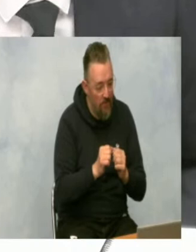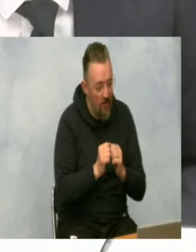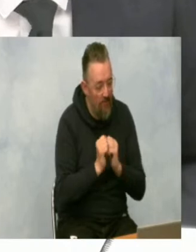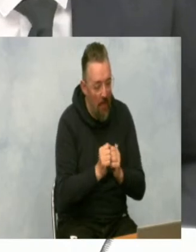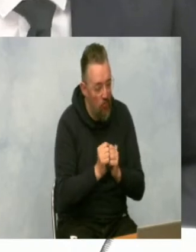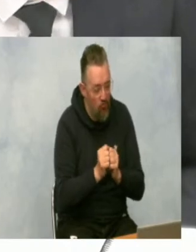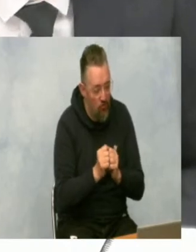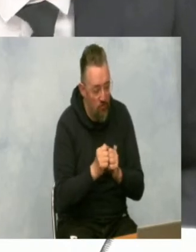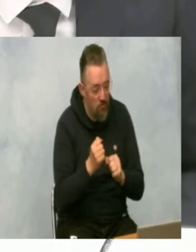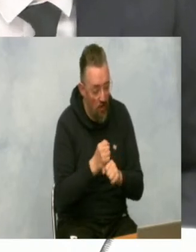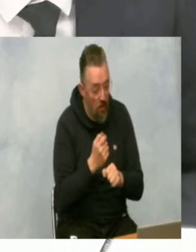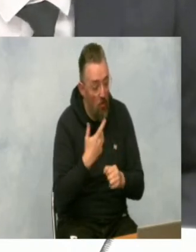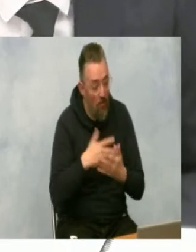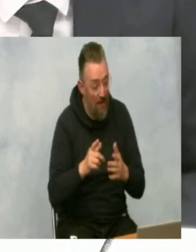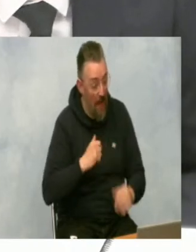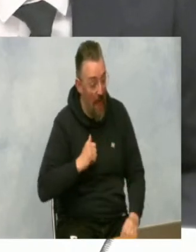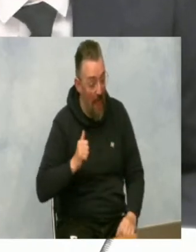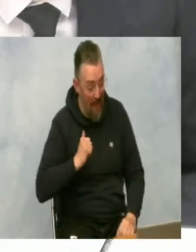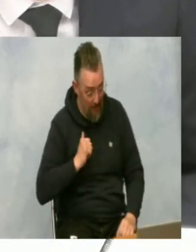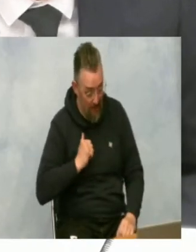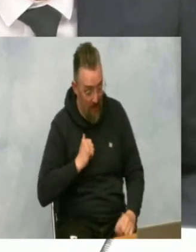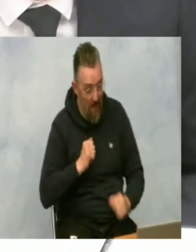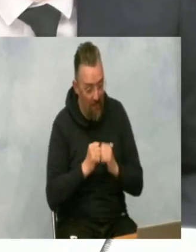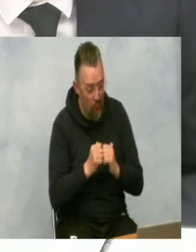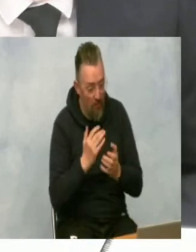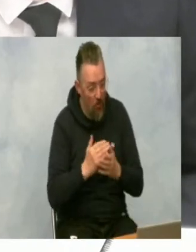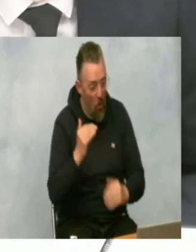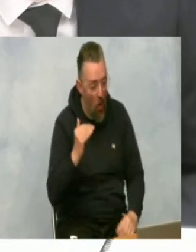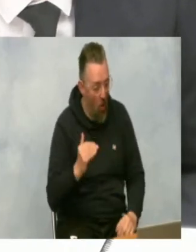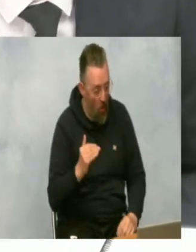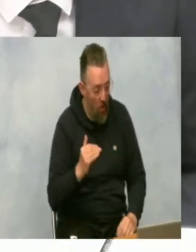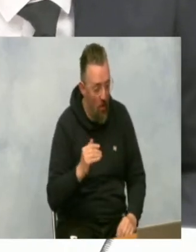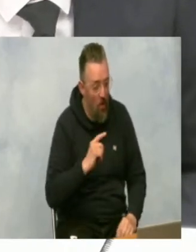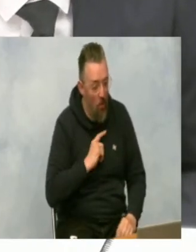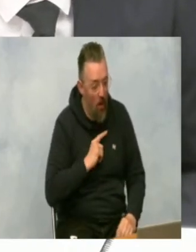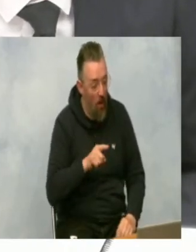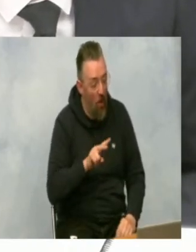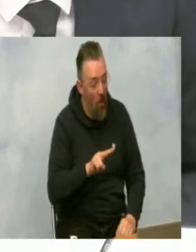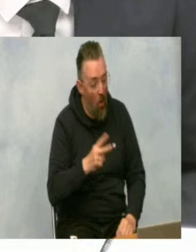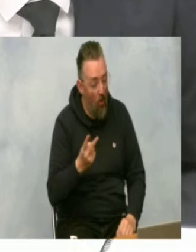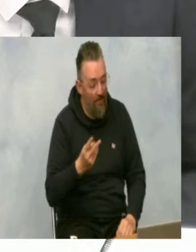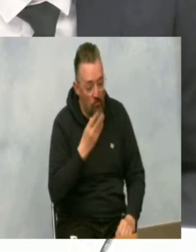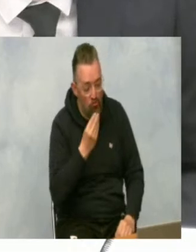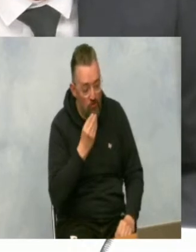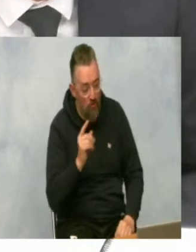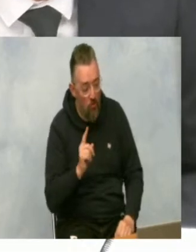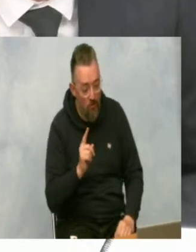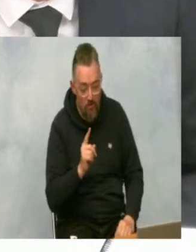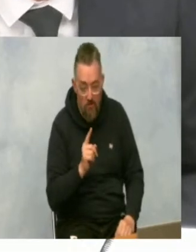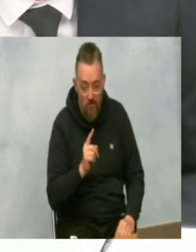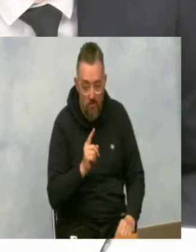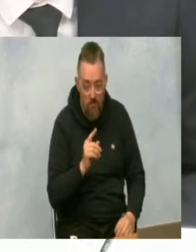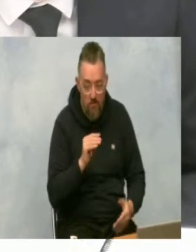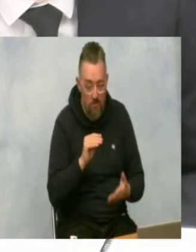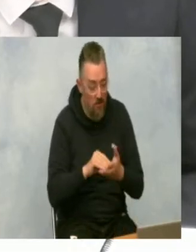have an expectation of value, but it was quite low because the alternative use effectively is, as stated, constrained by development